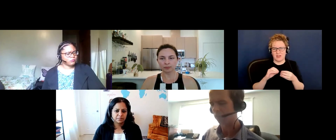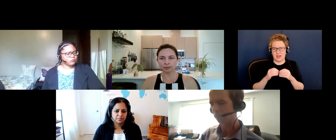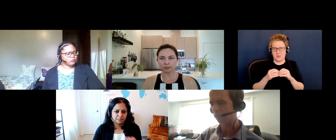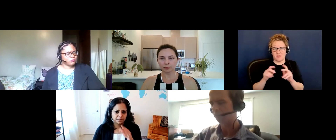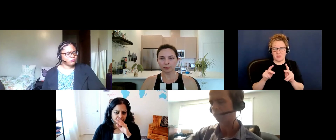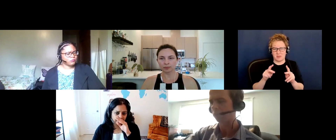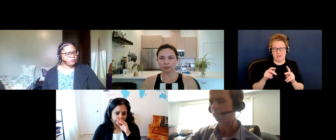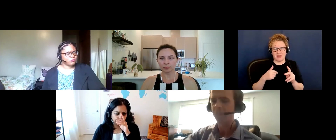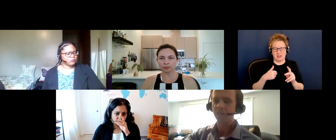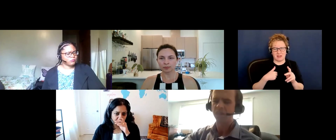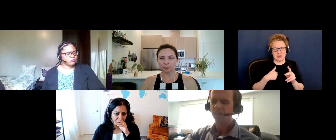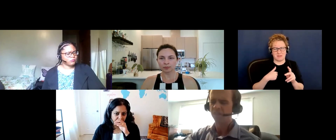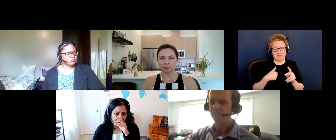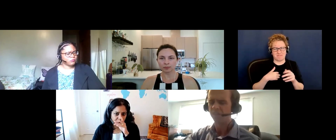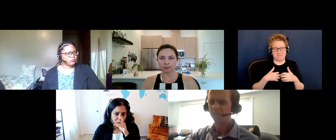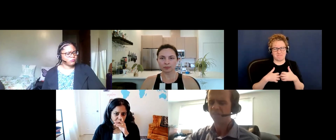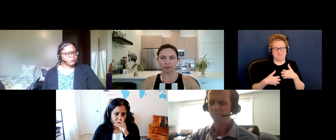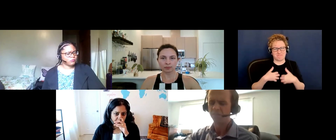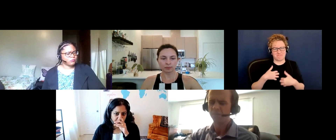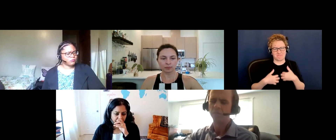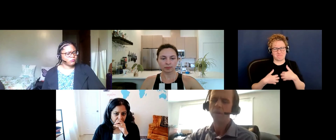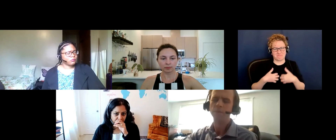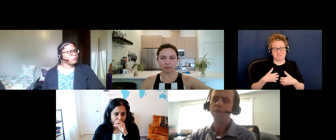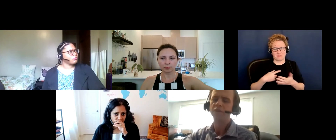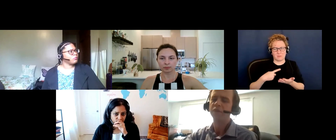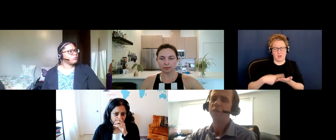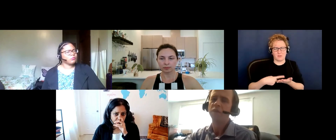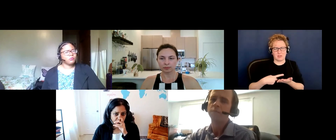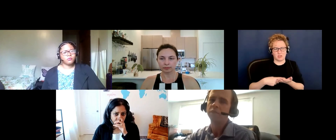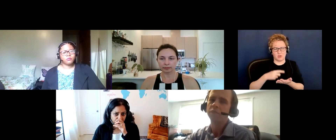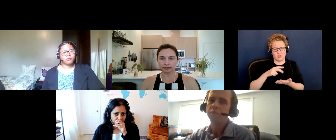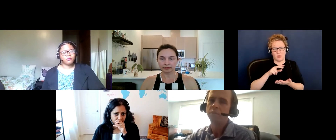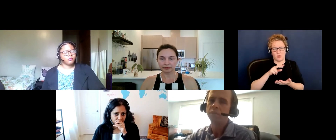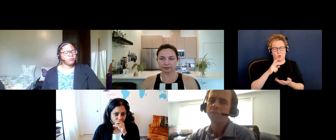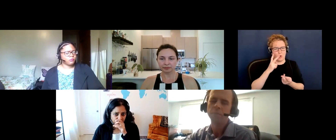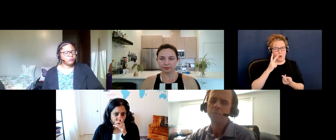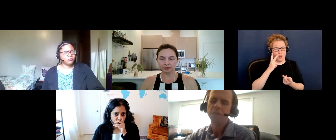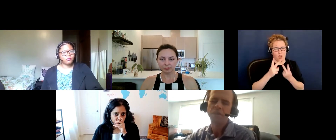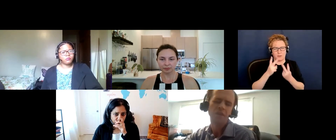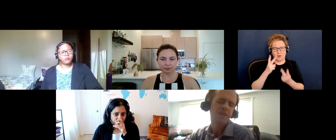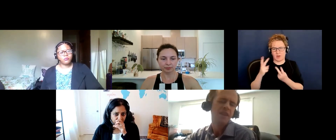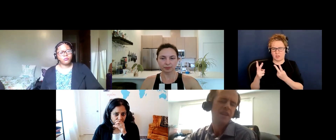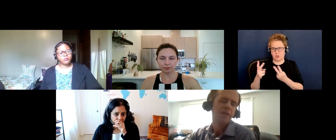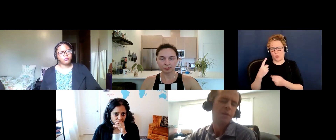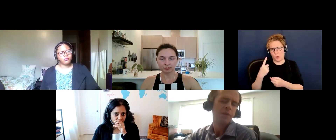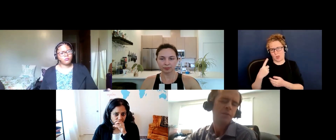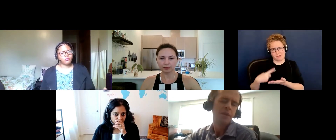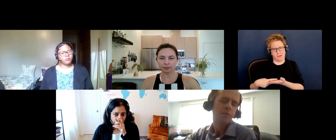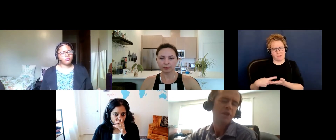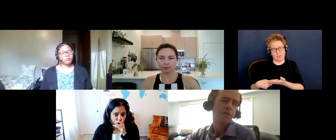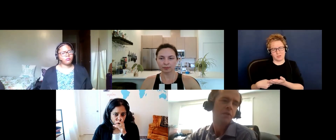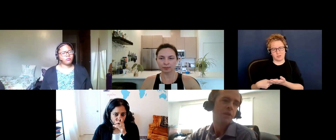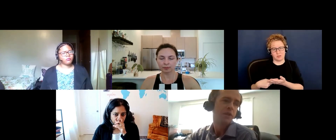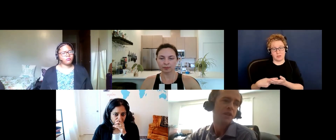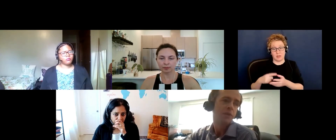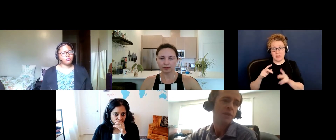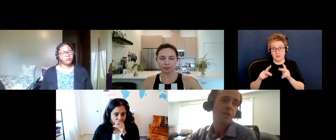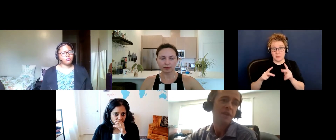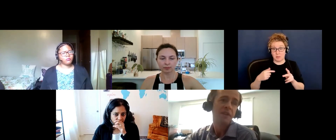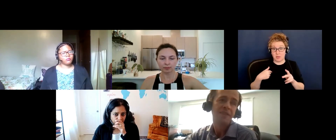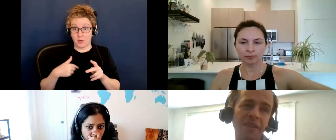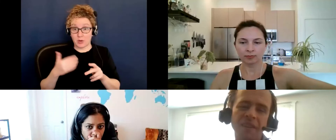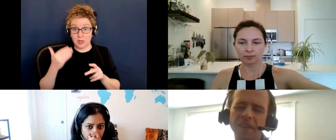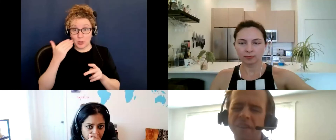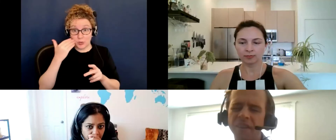disconcerting conversations where, or observations in one conversation where it just seems like all the people that we knew are leaving the